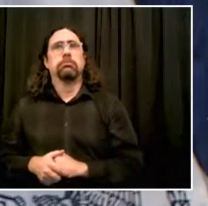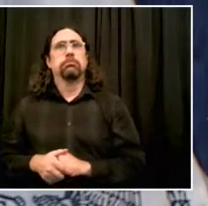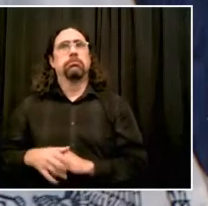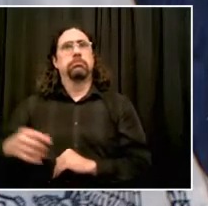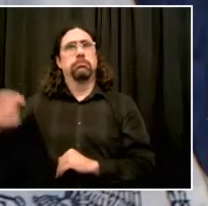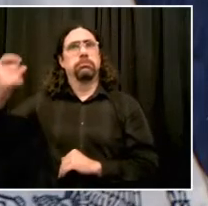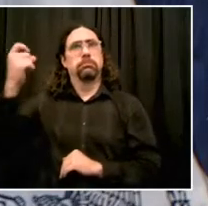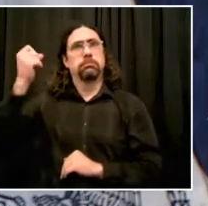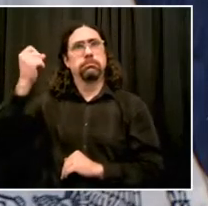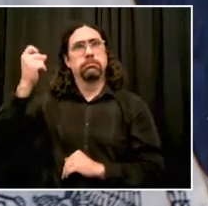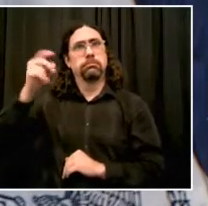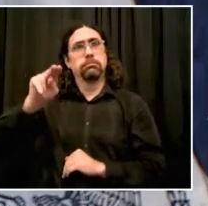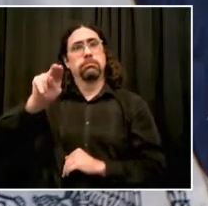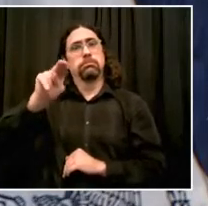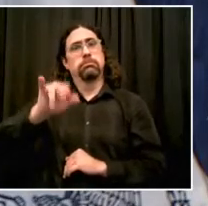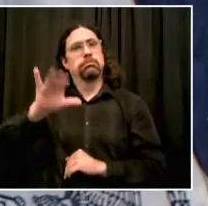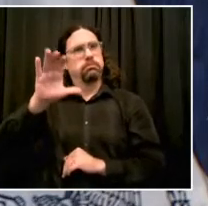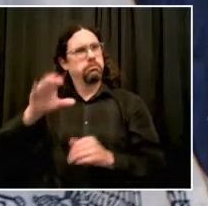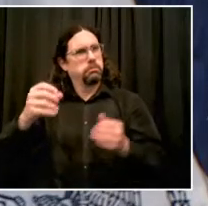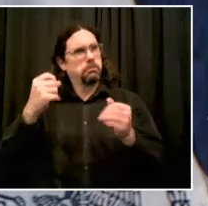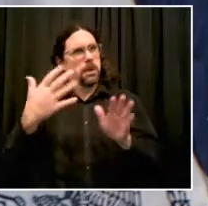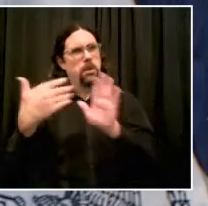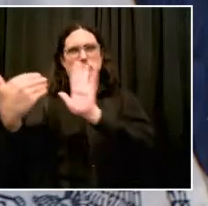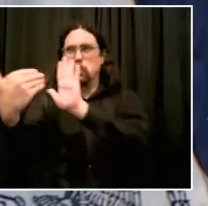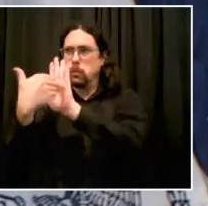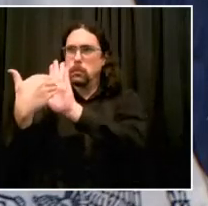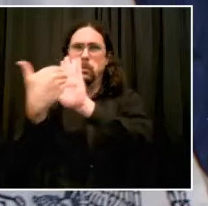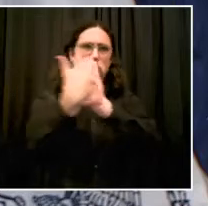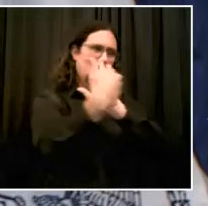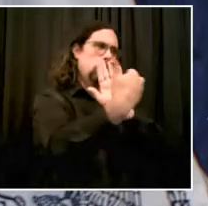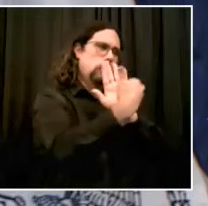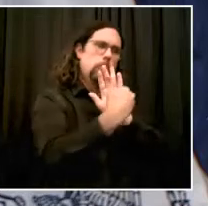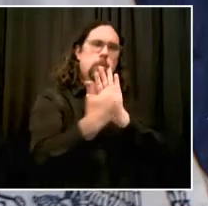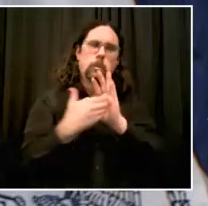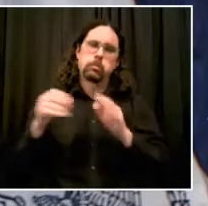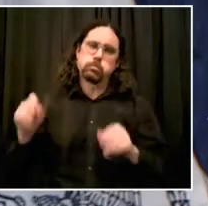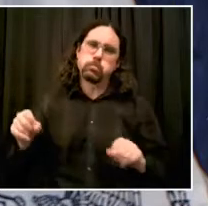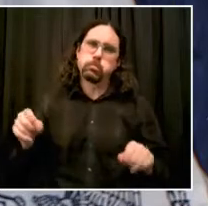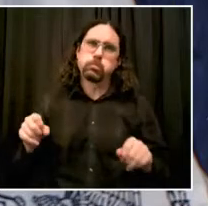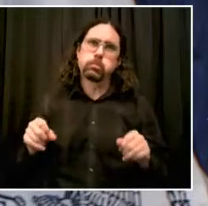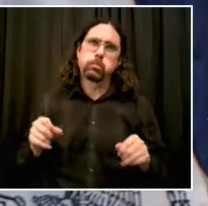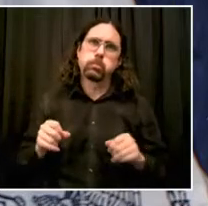family and everything they've been through. I know a lot of members of the Garner family, particularly Glenn Carr.